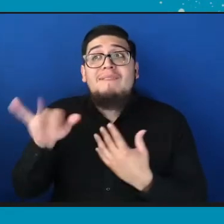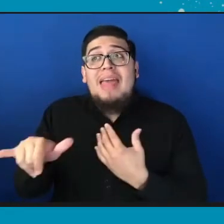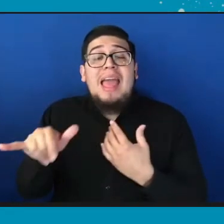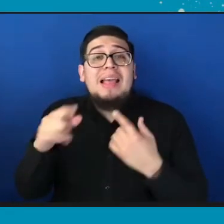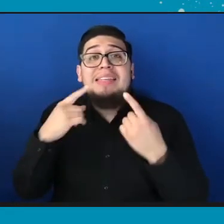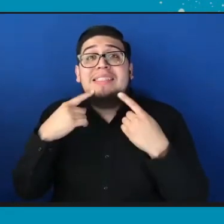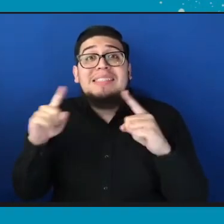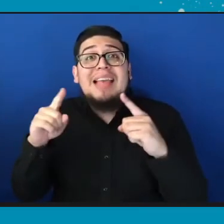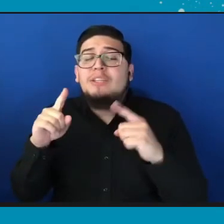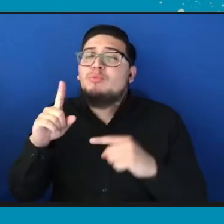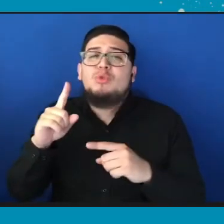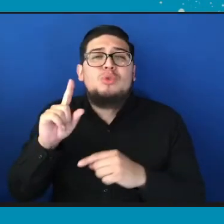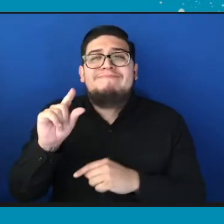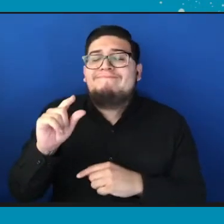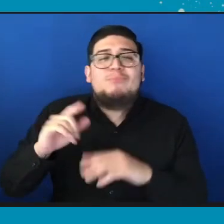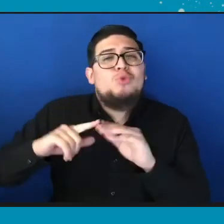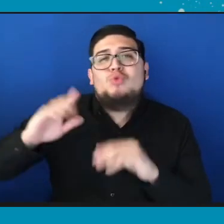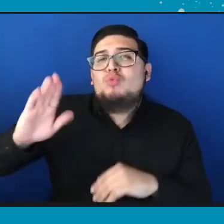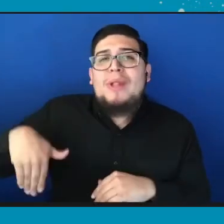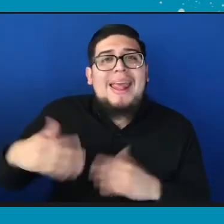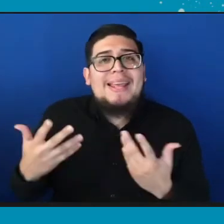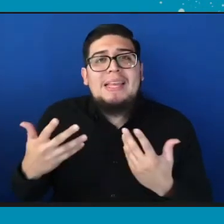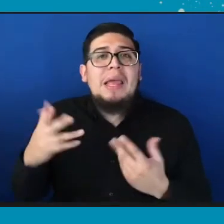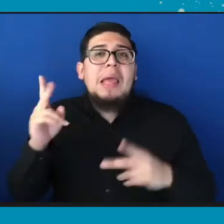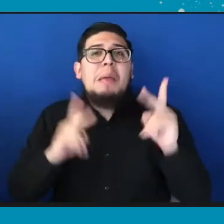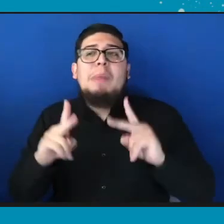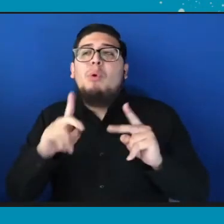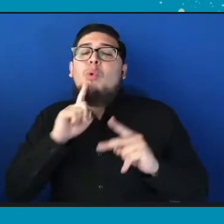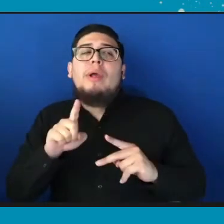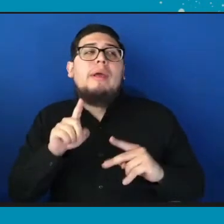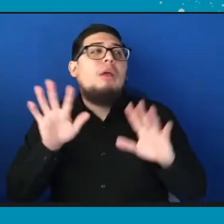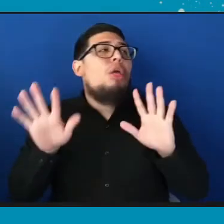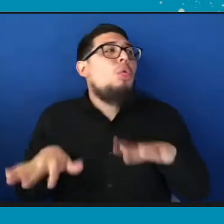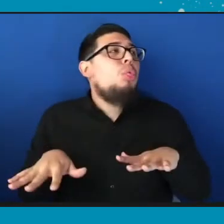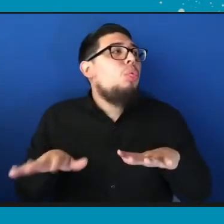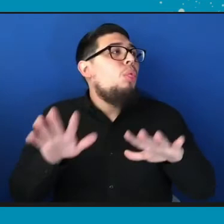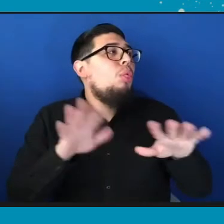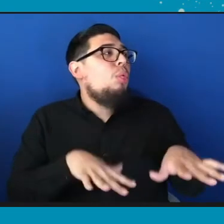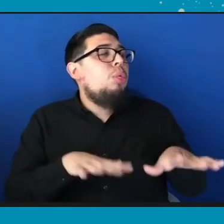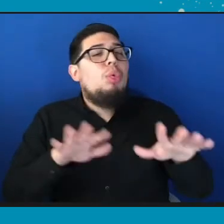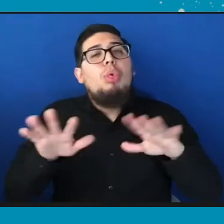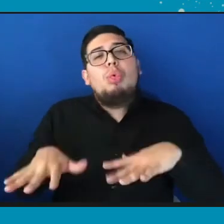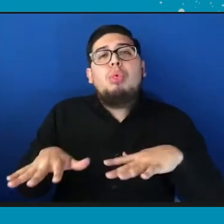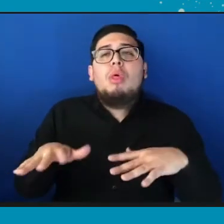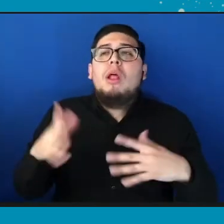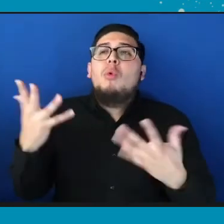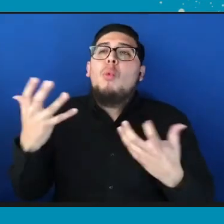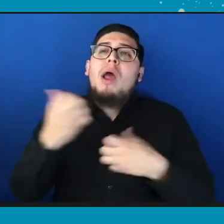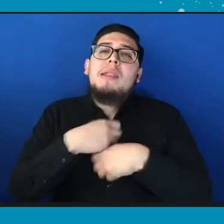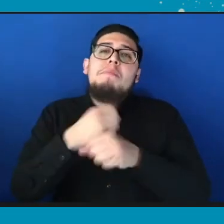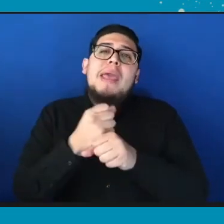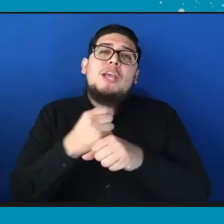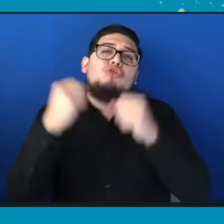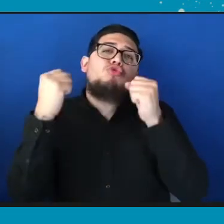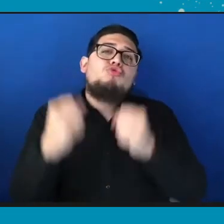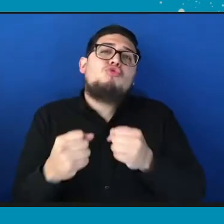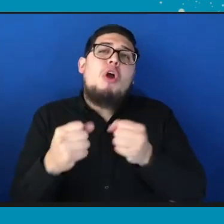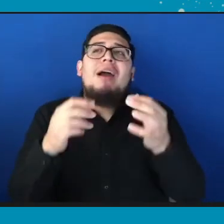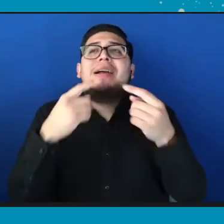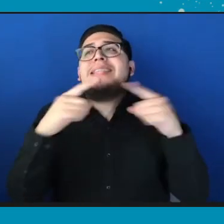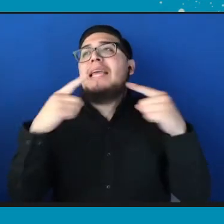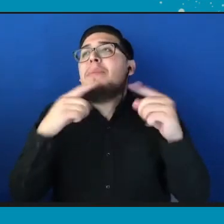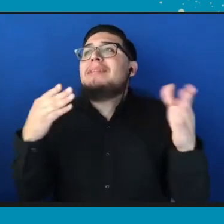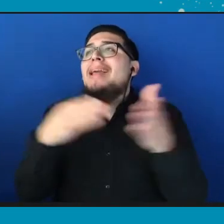too late. People really danced around wanting to make strong statements against SB 202